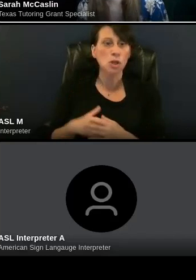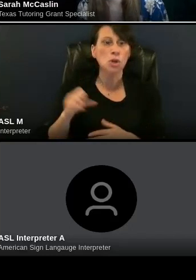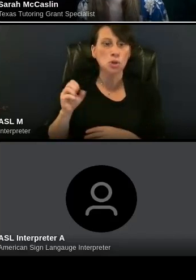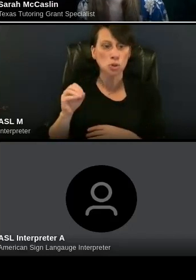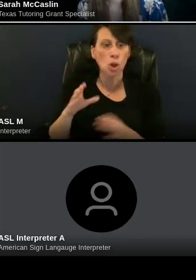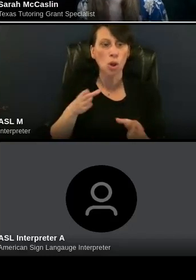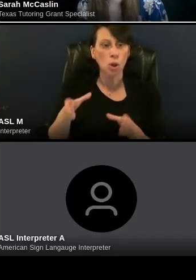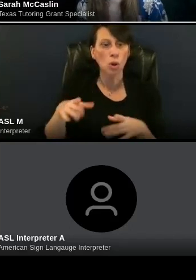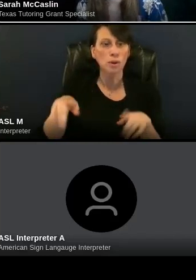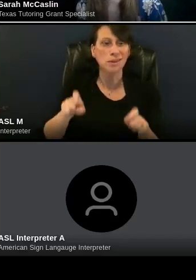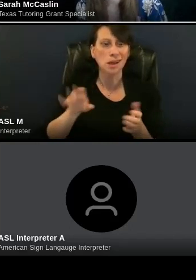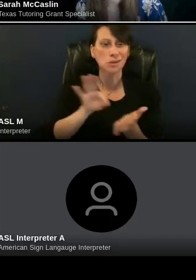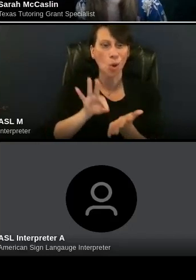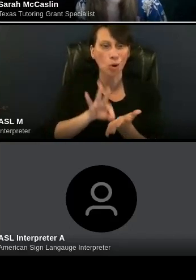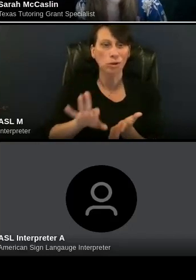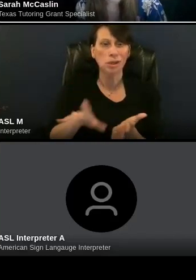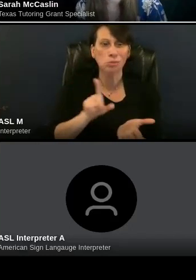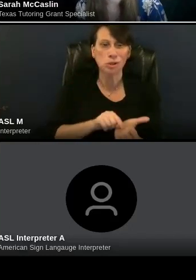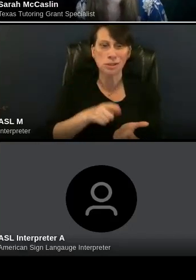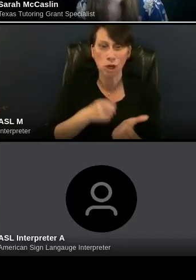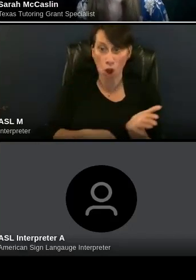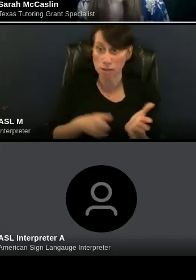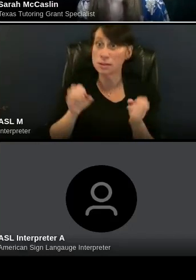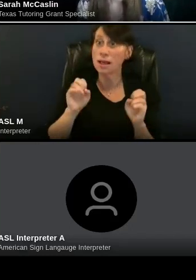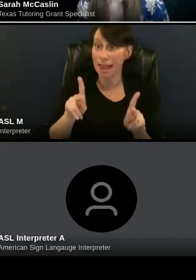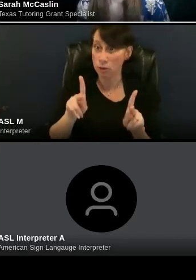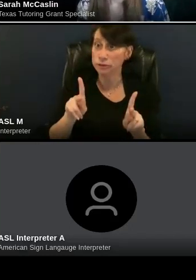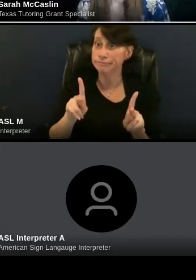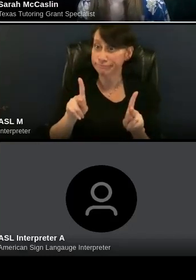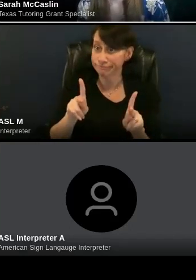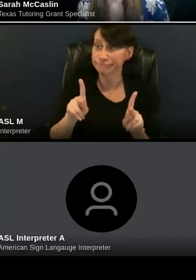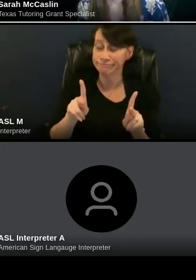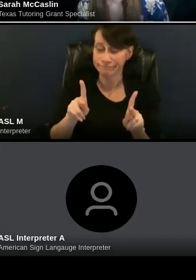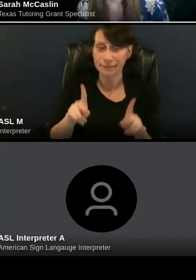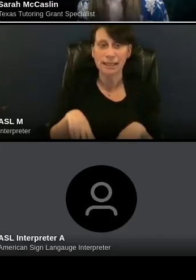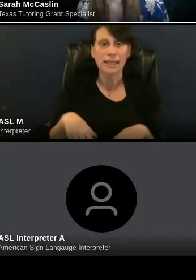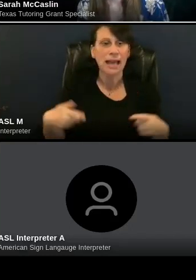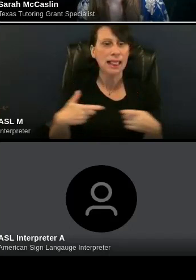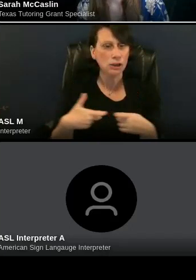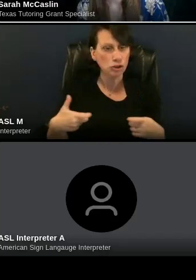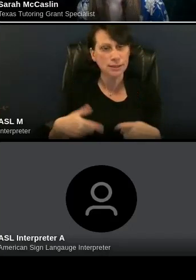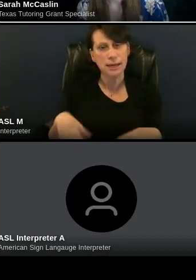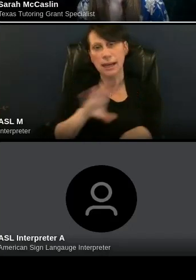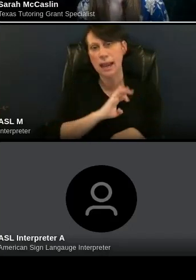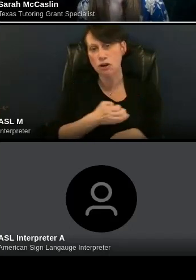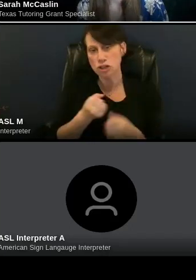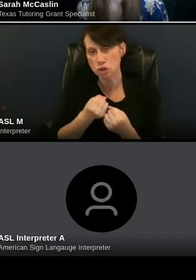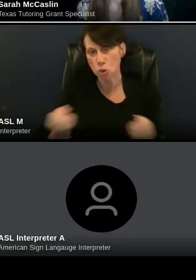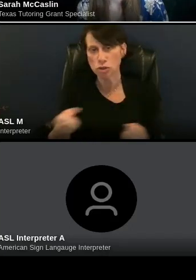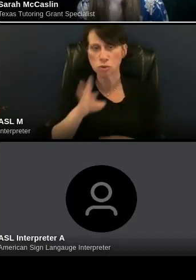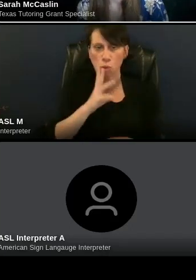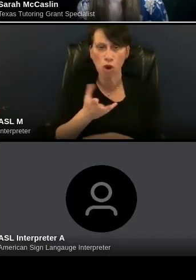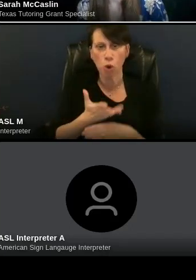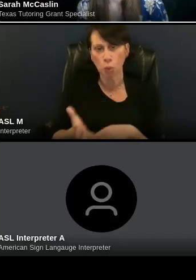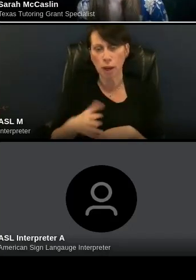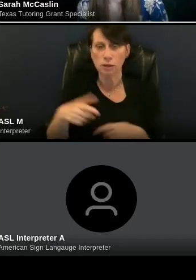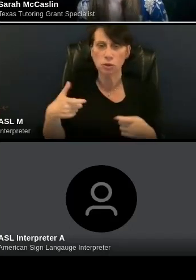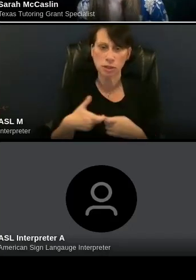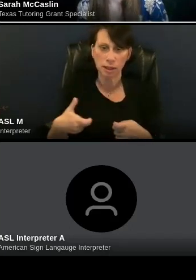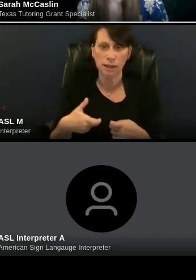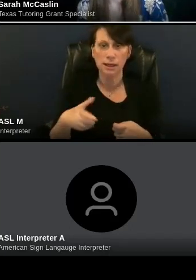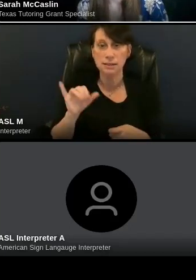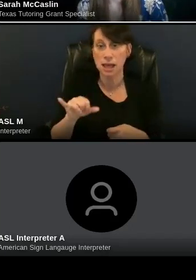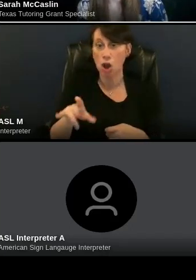Test scoring and printing costs are allowable. Electricity, energy sources, water, waste, utilities that